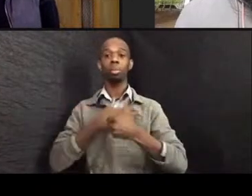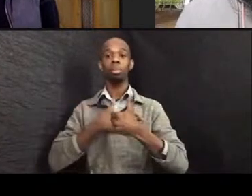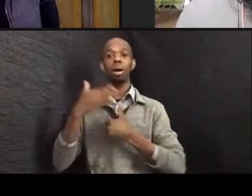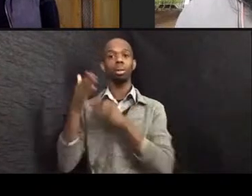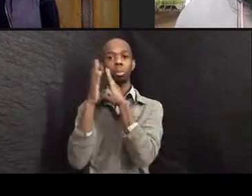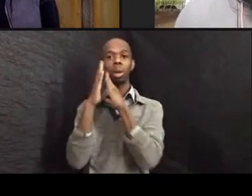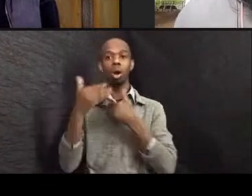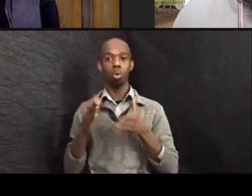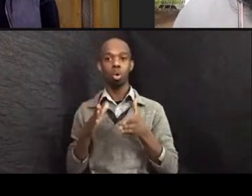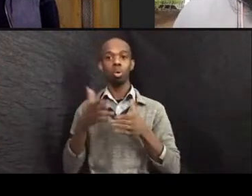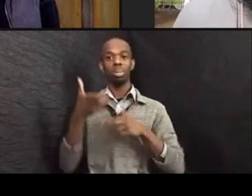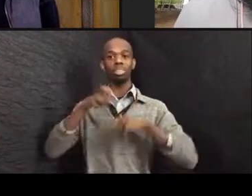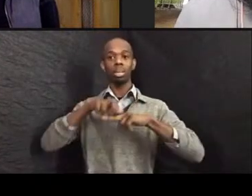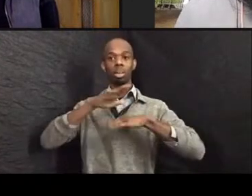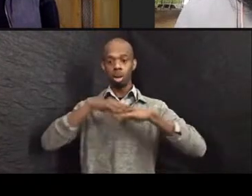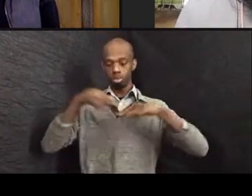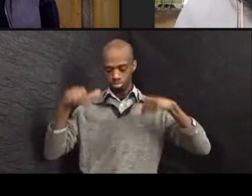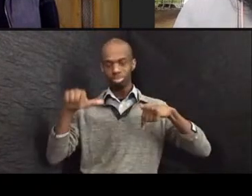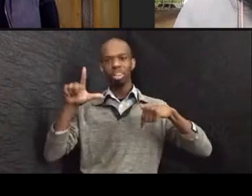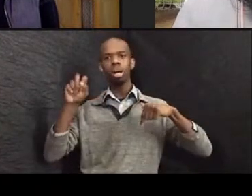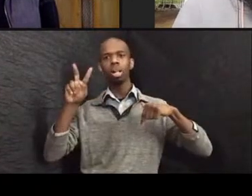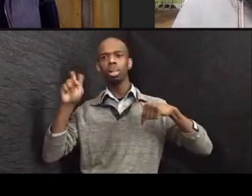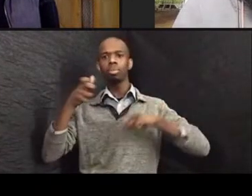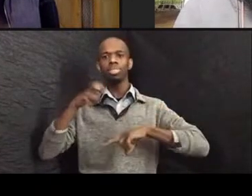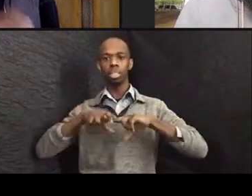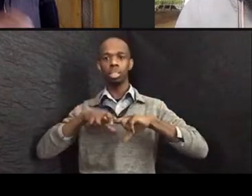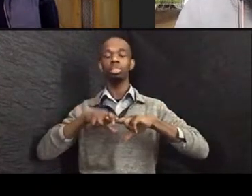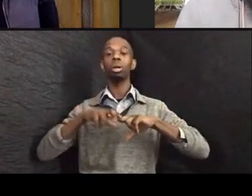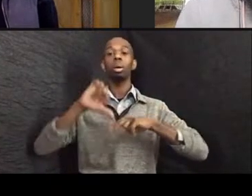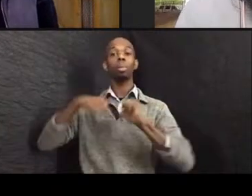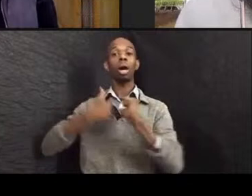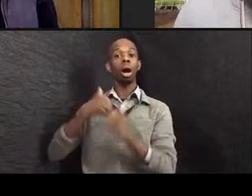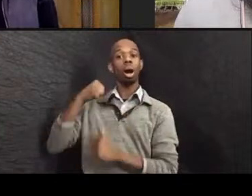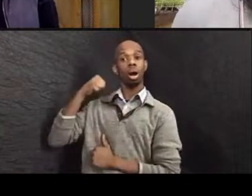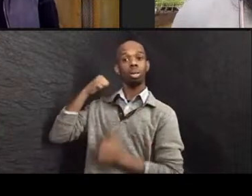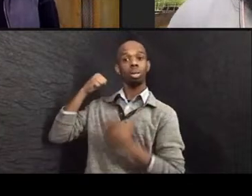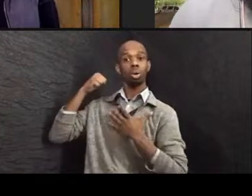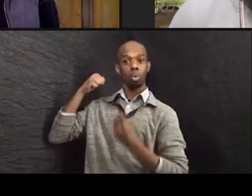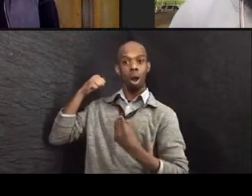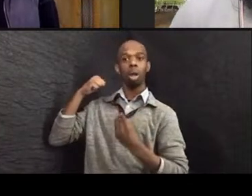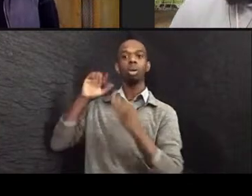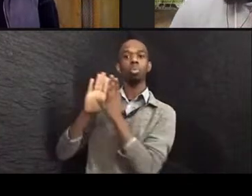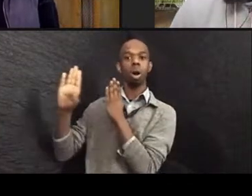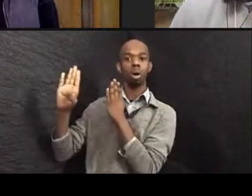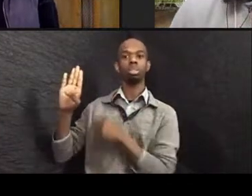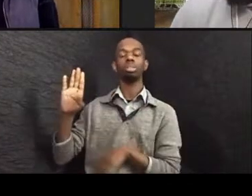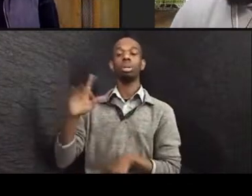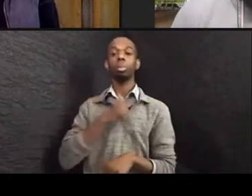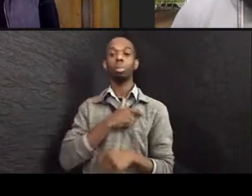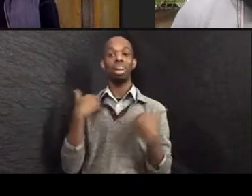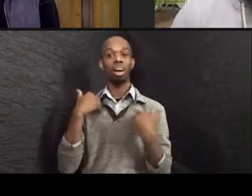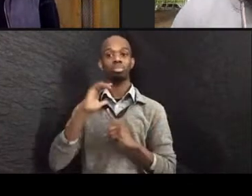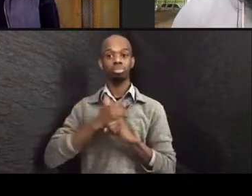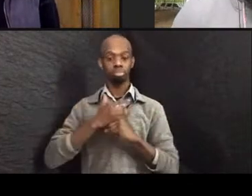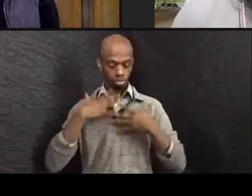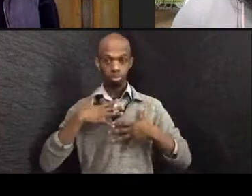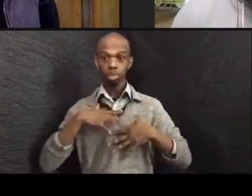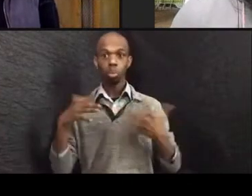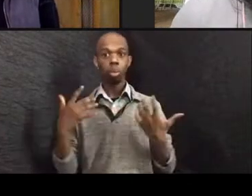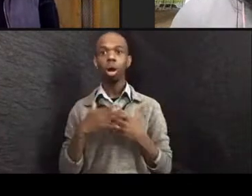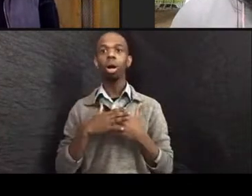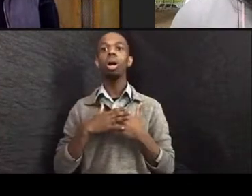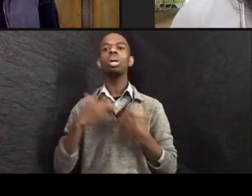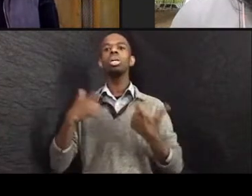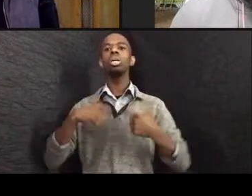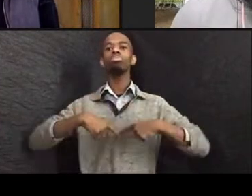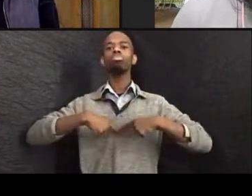seat. Behind me are white walls. I'm wearing a tube top that is